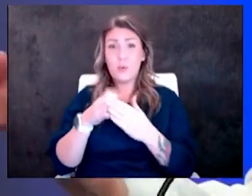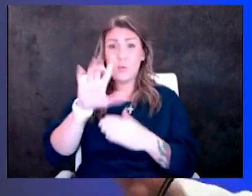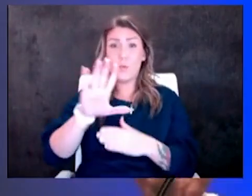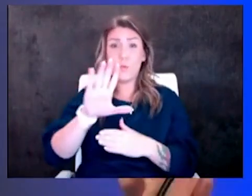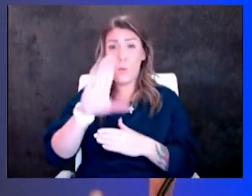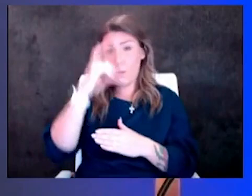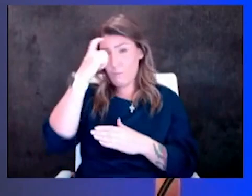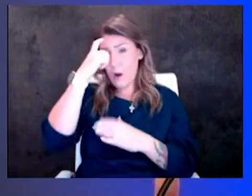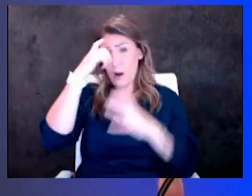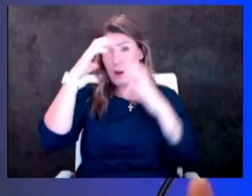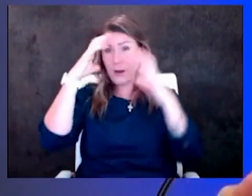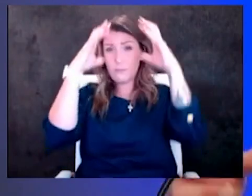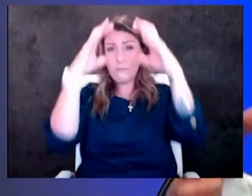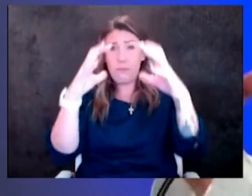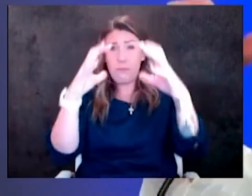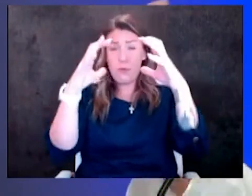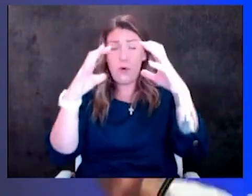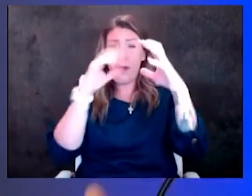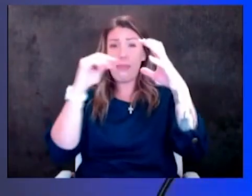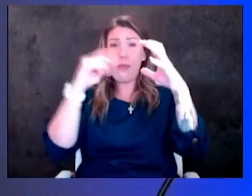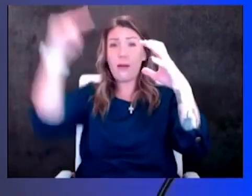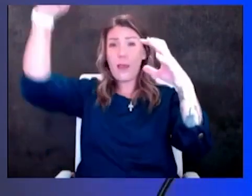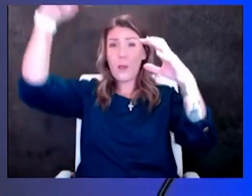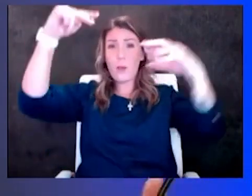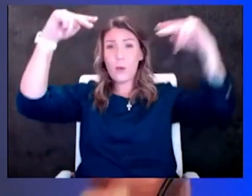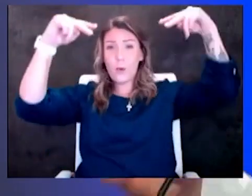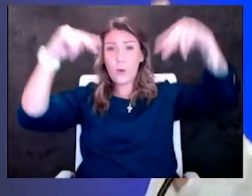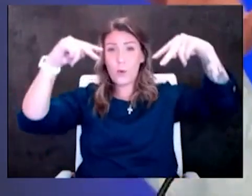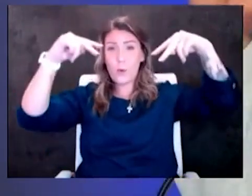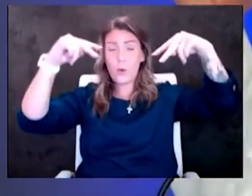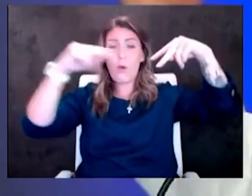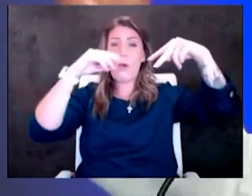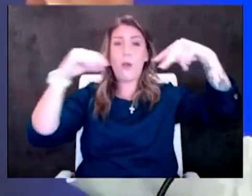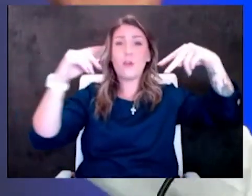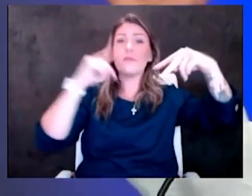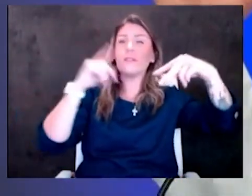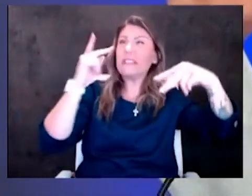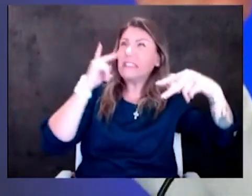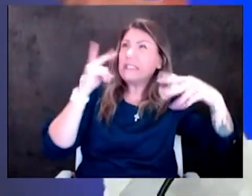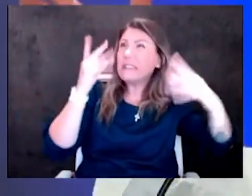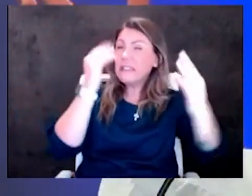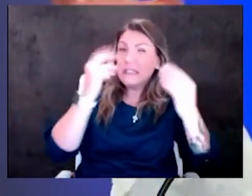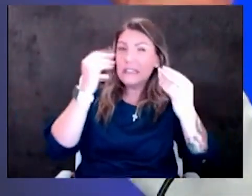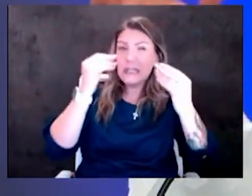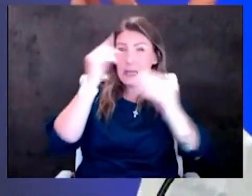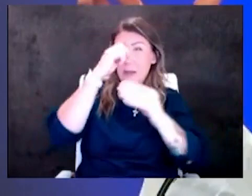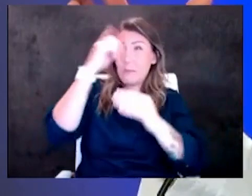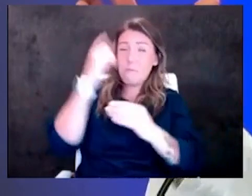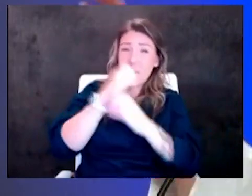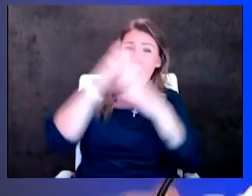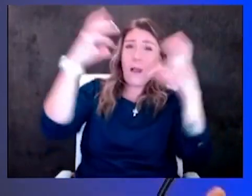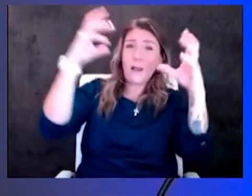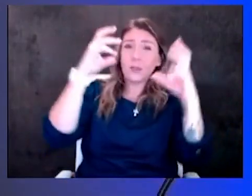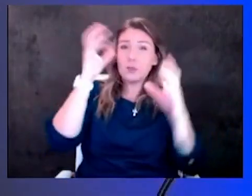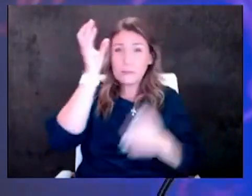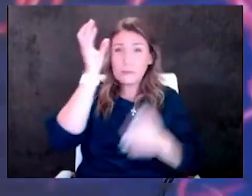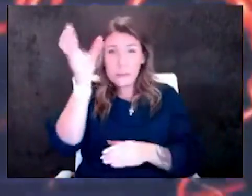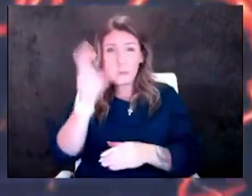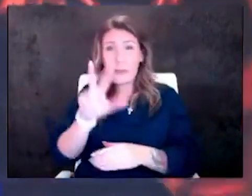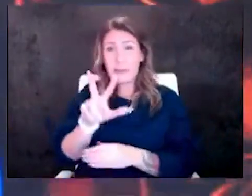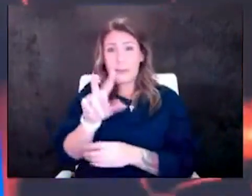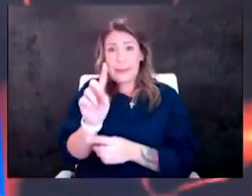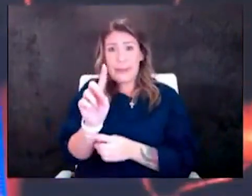we have to think spatially, we have to think volumetrically, we have to imagine and conceptualize a 3D image while we're